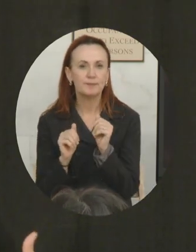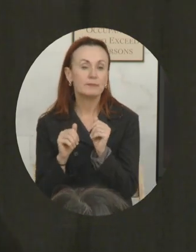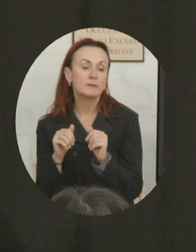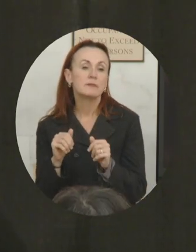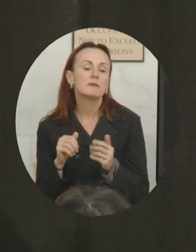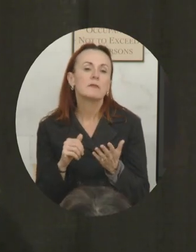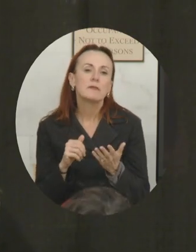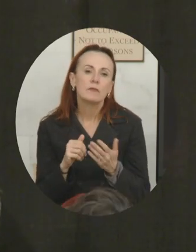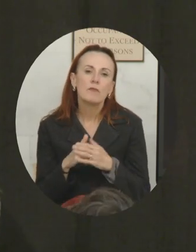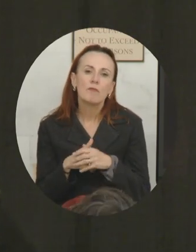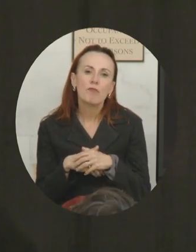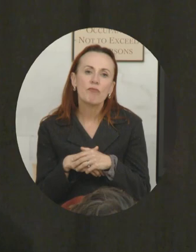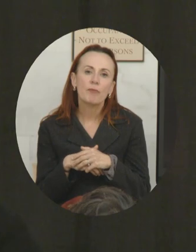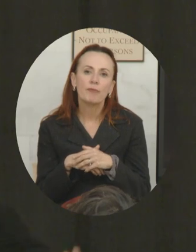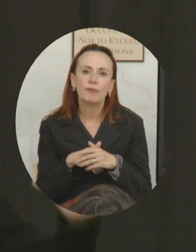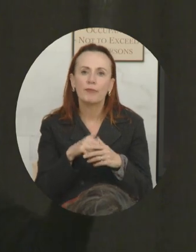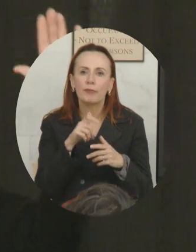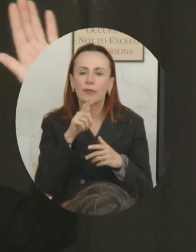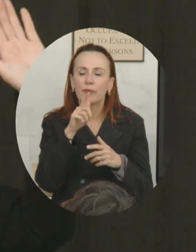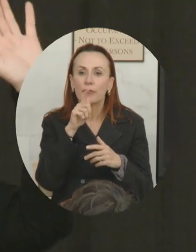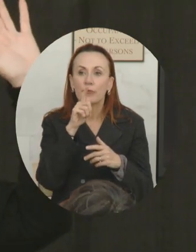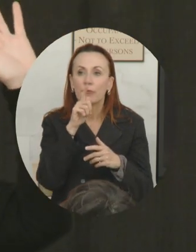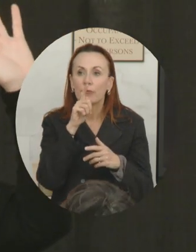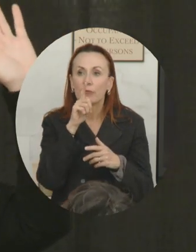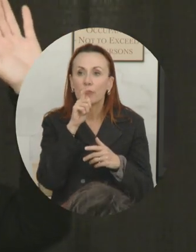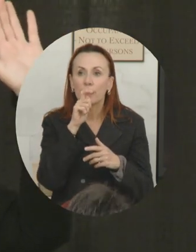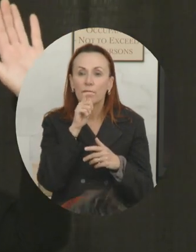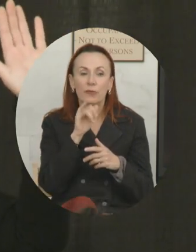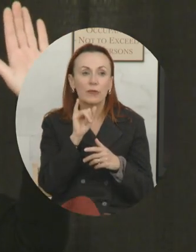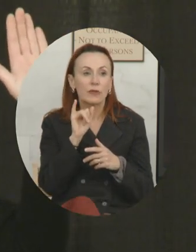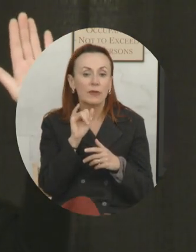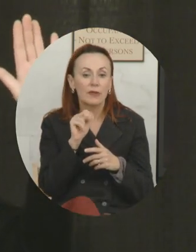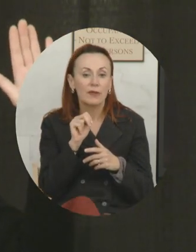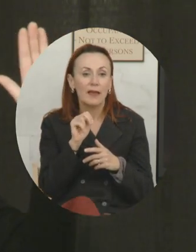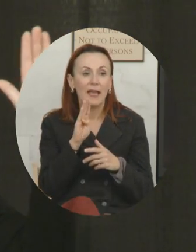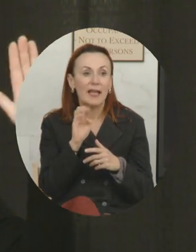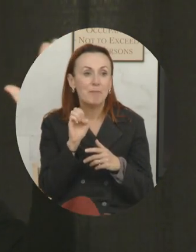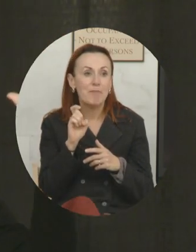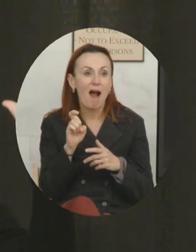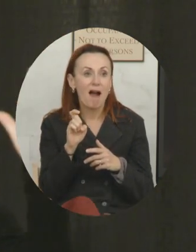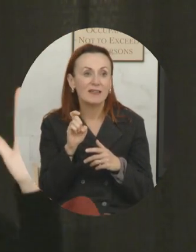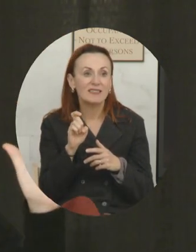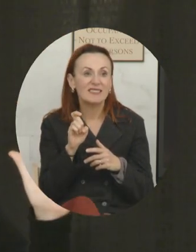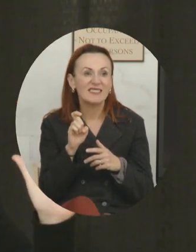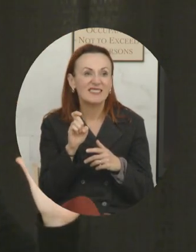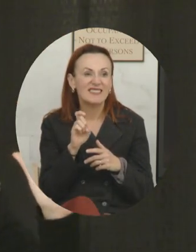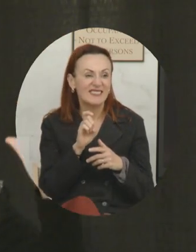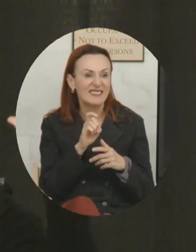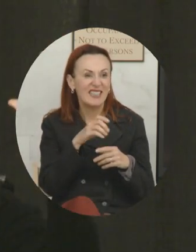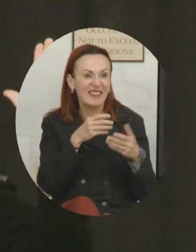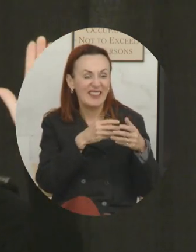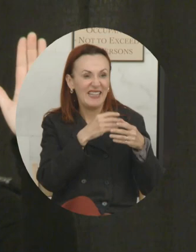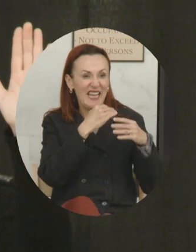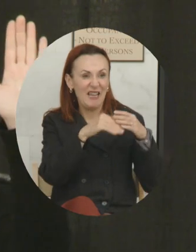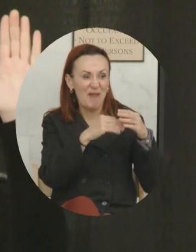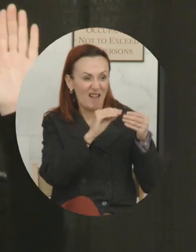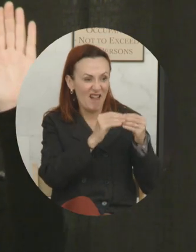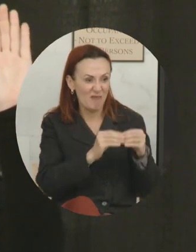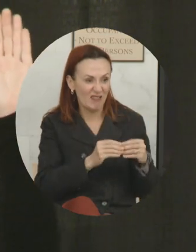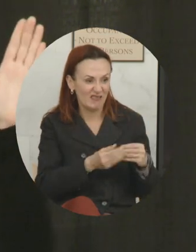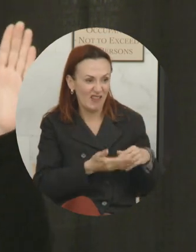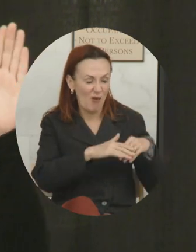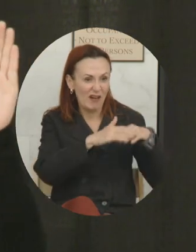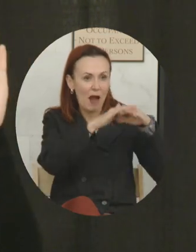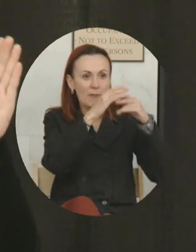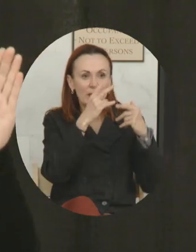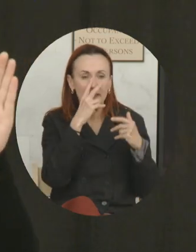Like, whose inbox stresses them out when they see the number of emails that are in there and triages based on who's